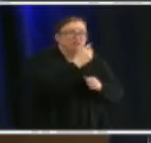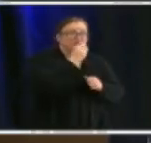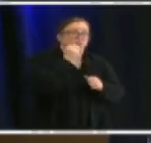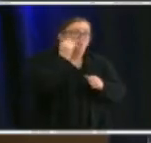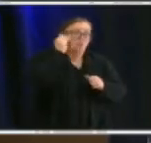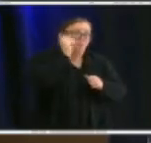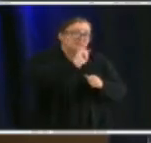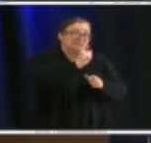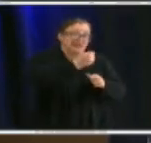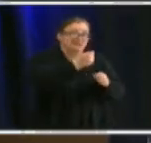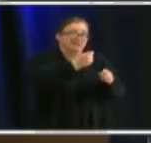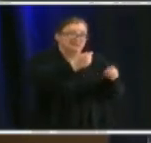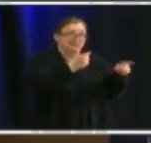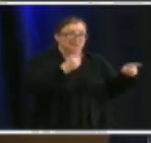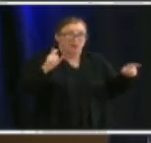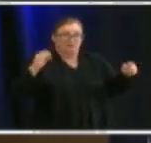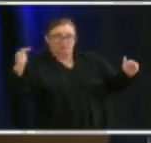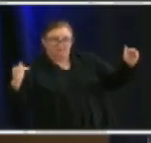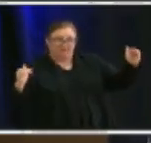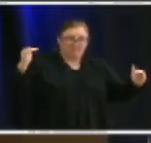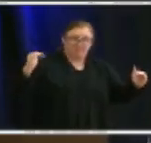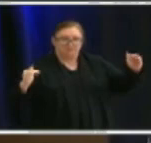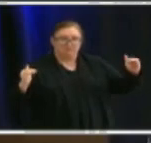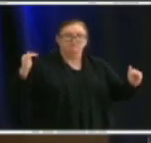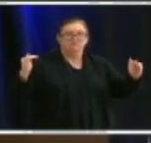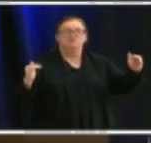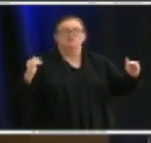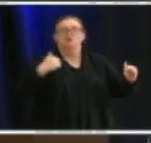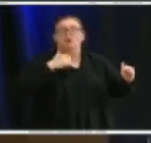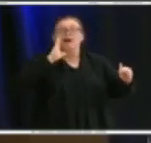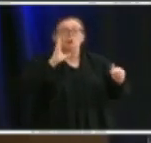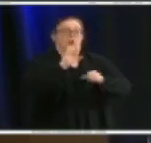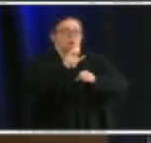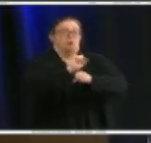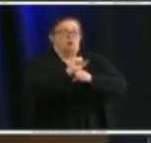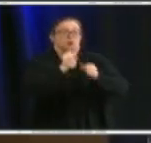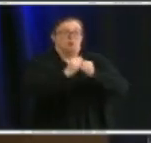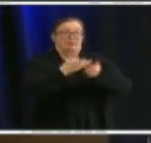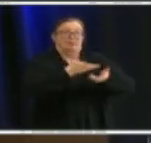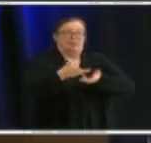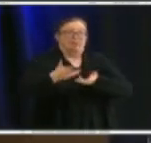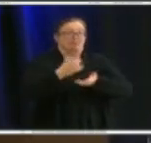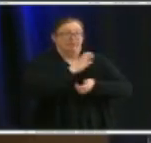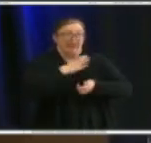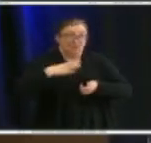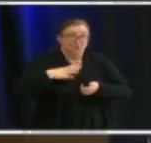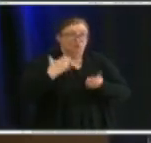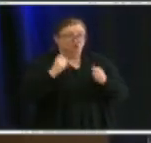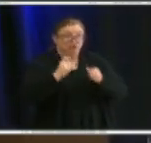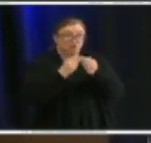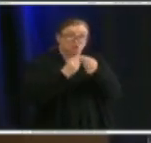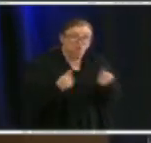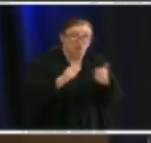millage levy process. So I'm looking forward to working with my colleagues on those issues and to